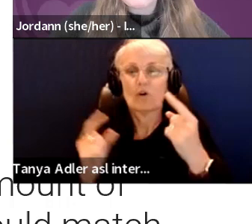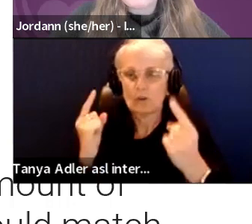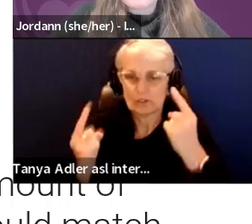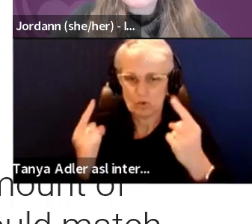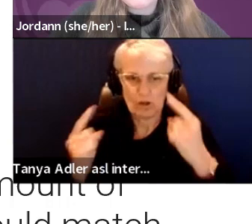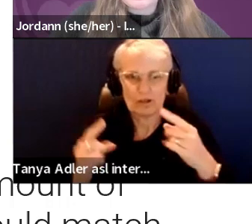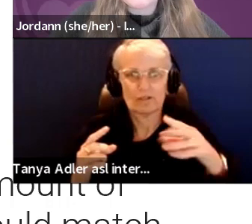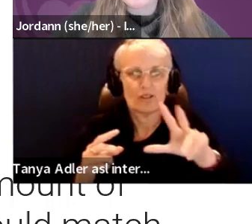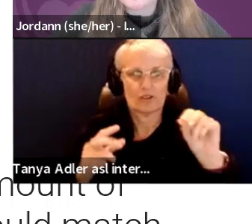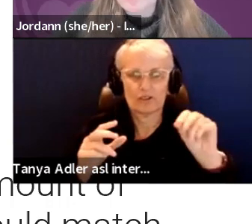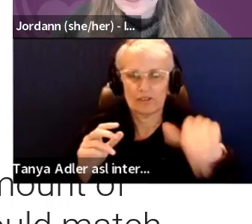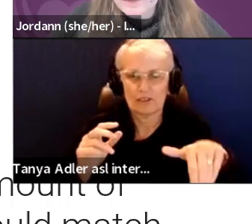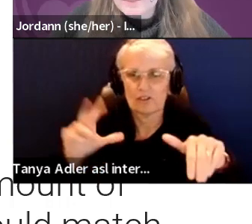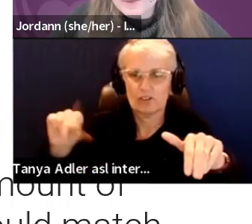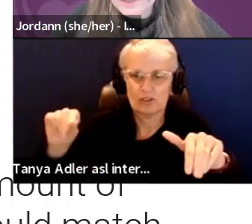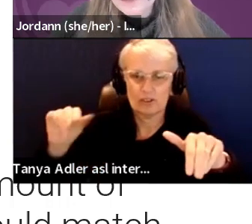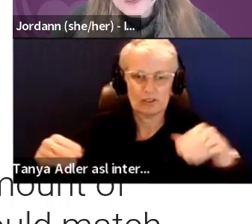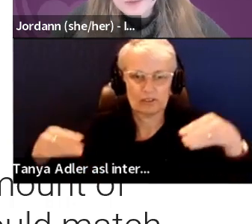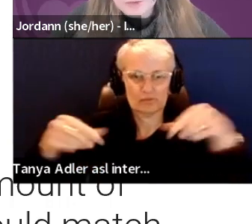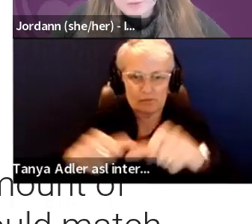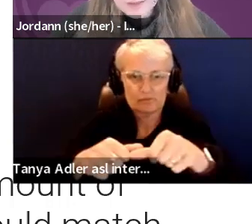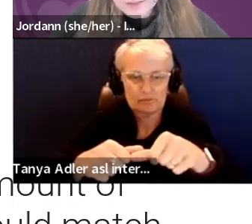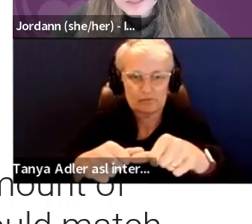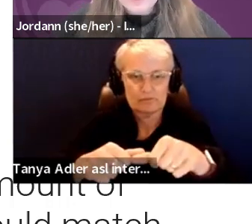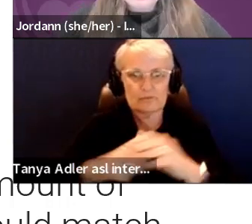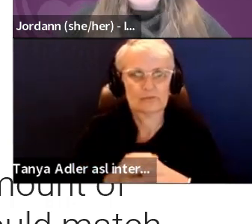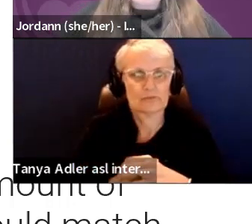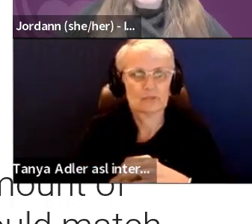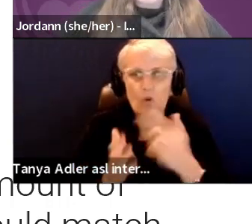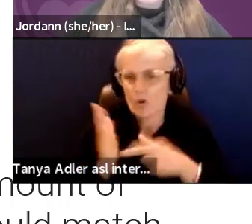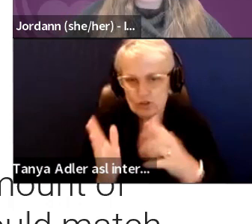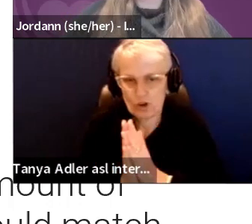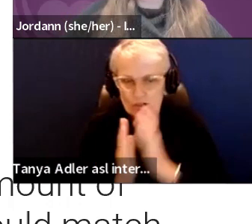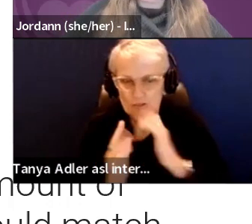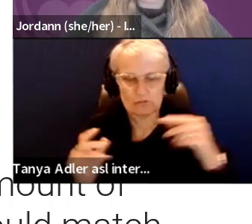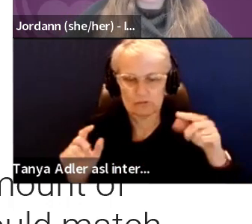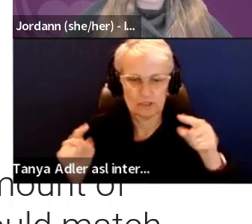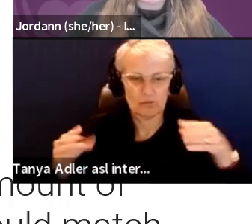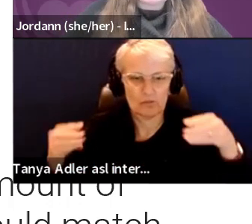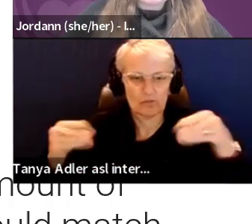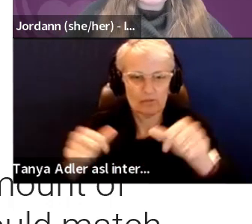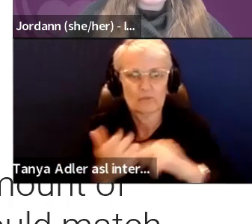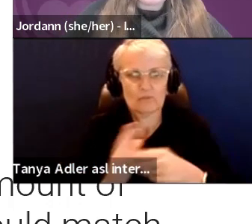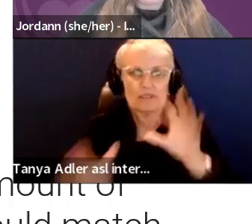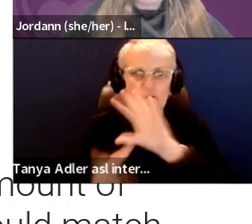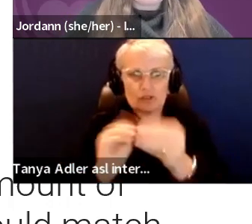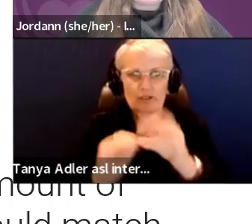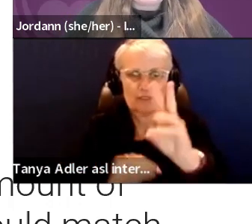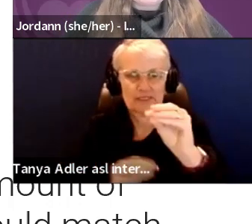going to match $30,000 or whatever amount of seed funding you request at 1-to-1. This would make your project